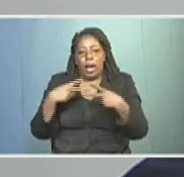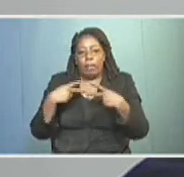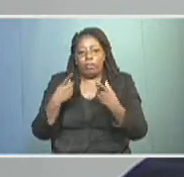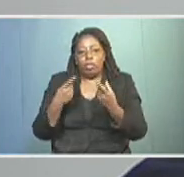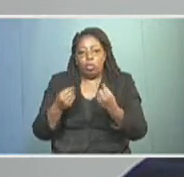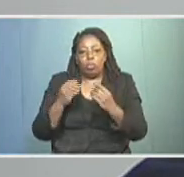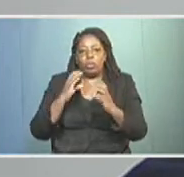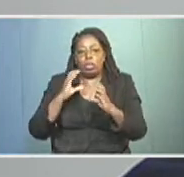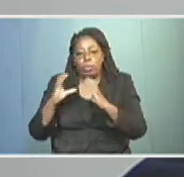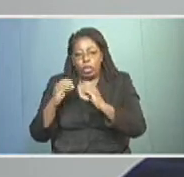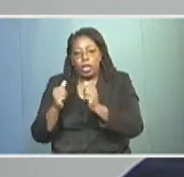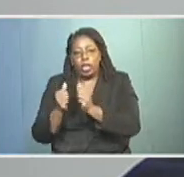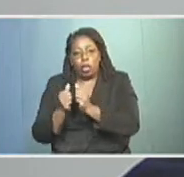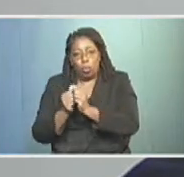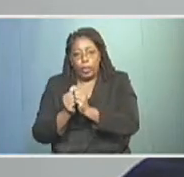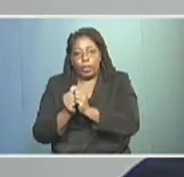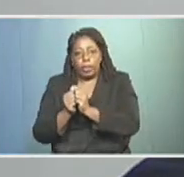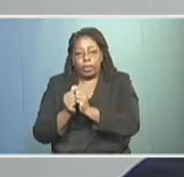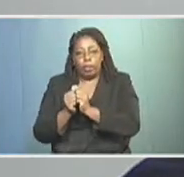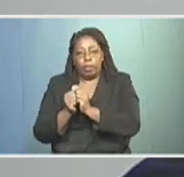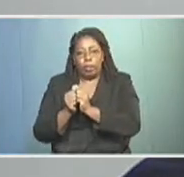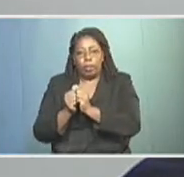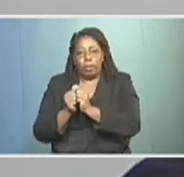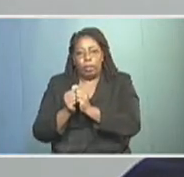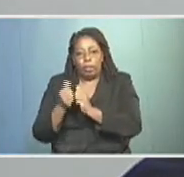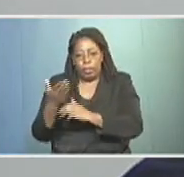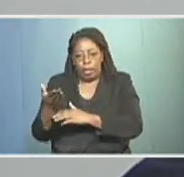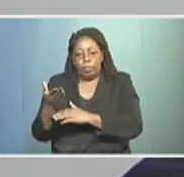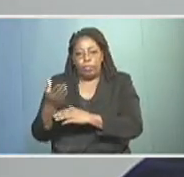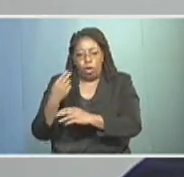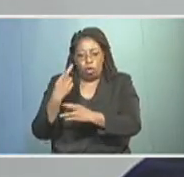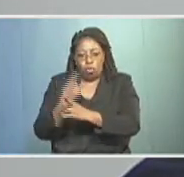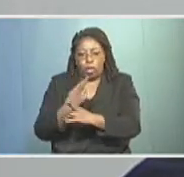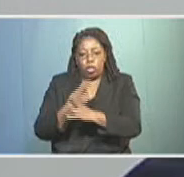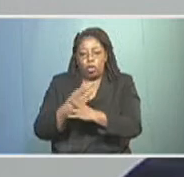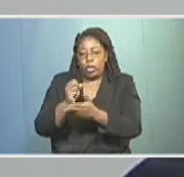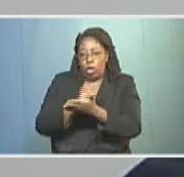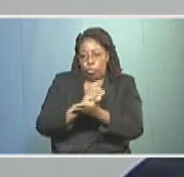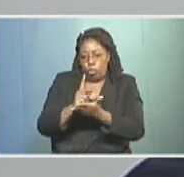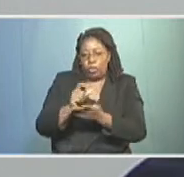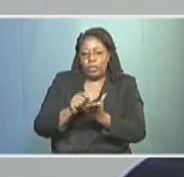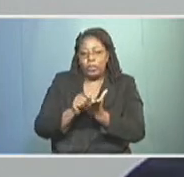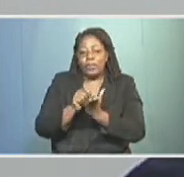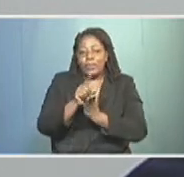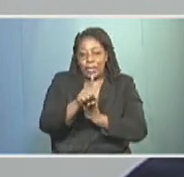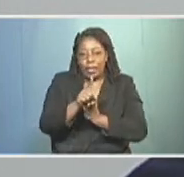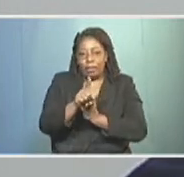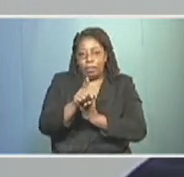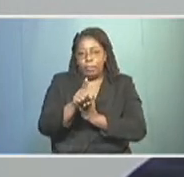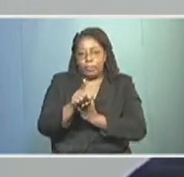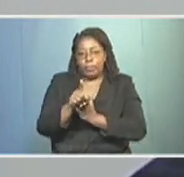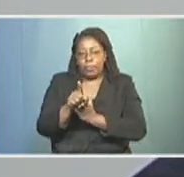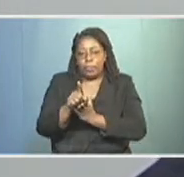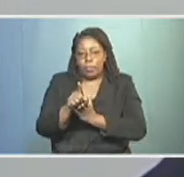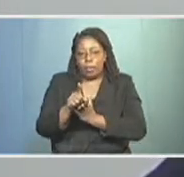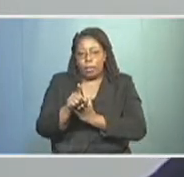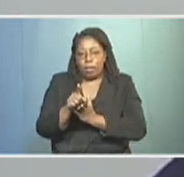communicate with them with regulatory approval to send the cell broadcasts